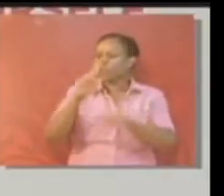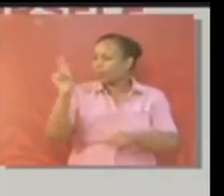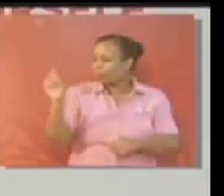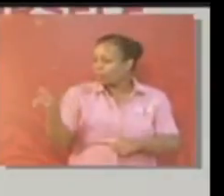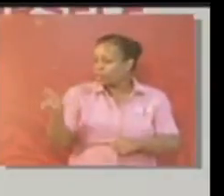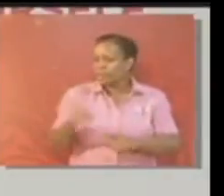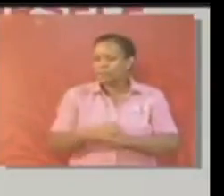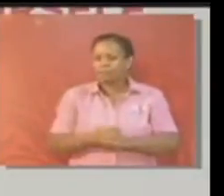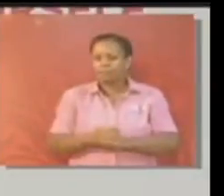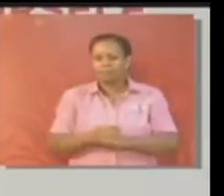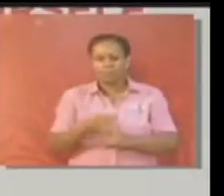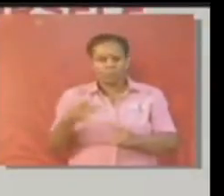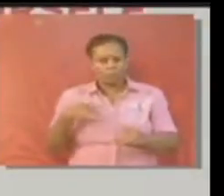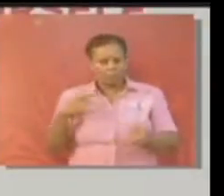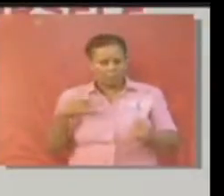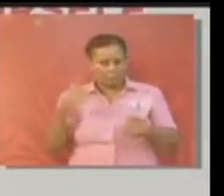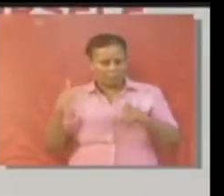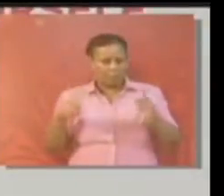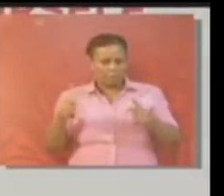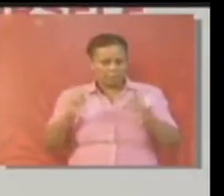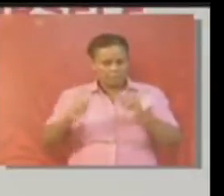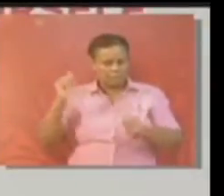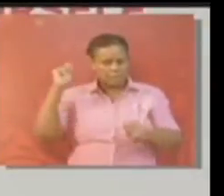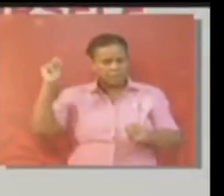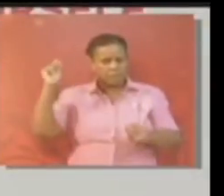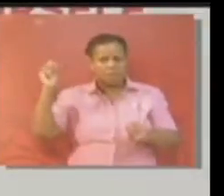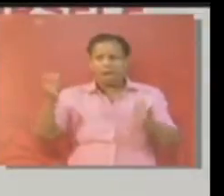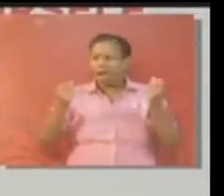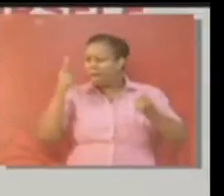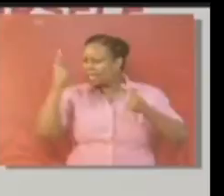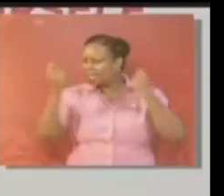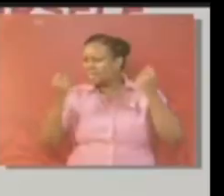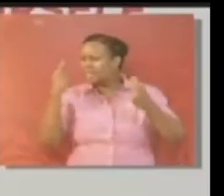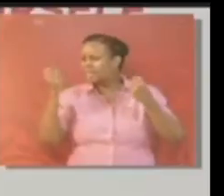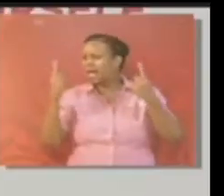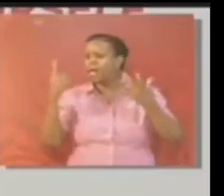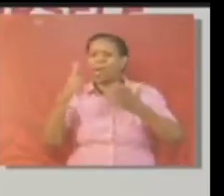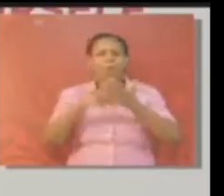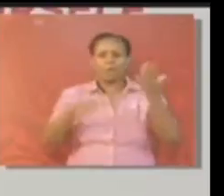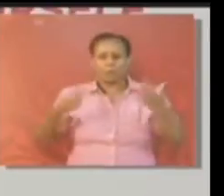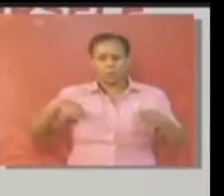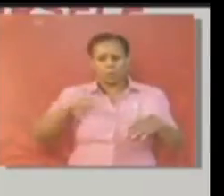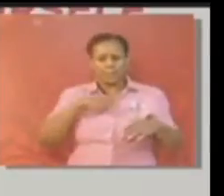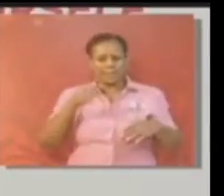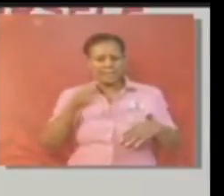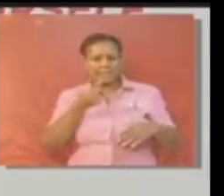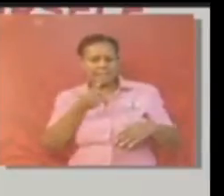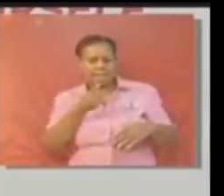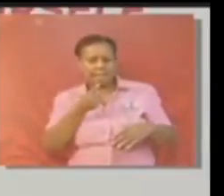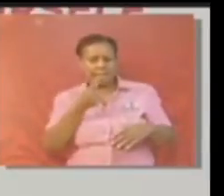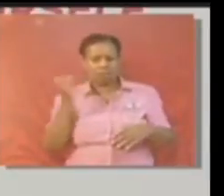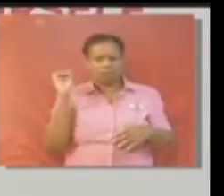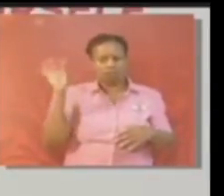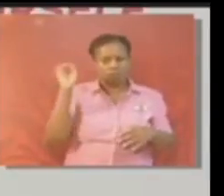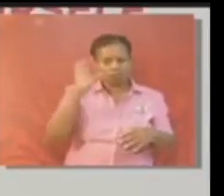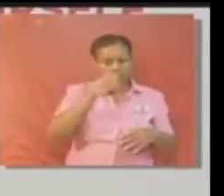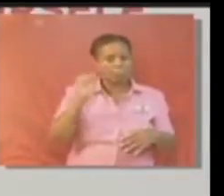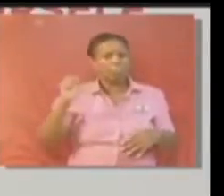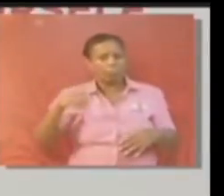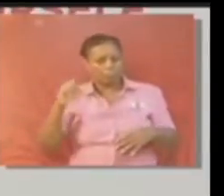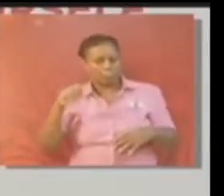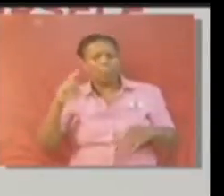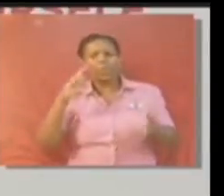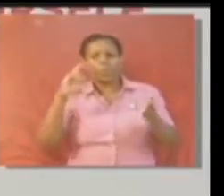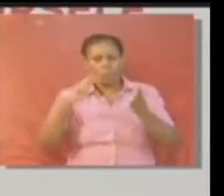the message? And the answer is yes. And why? Because our 7-day rolling average started to decrease from 50s